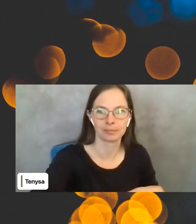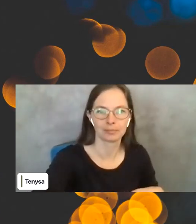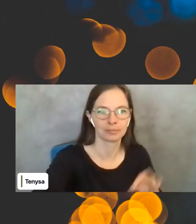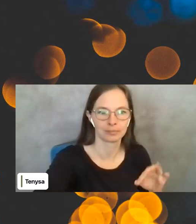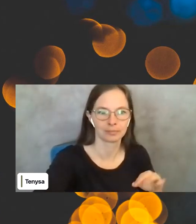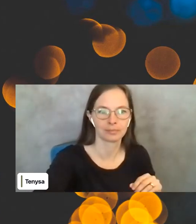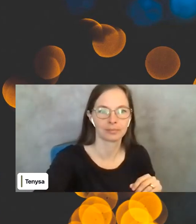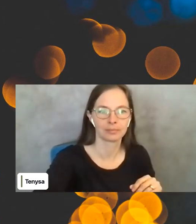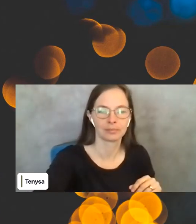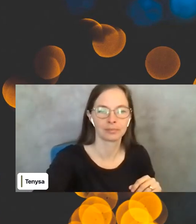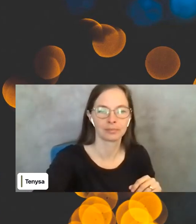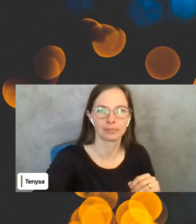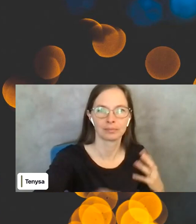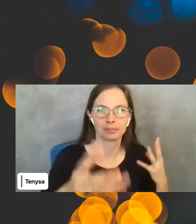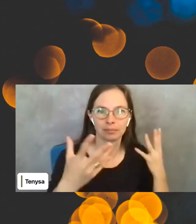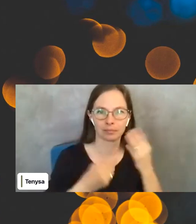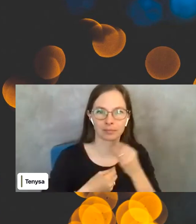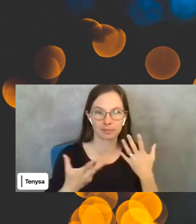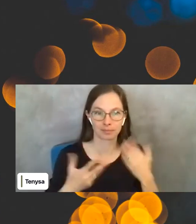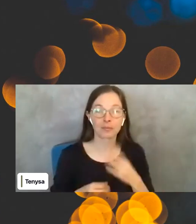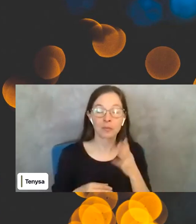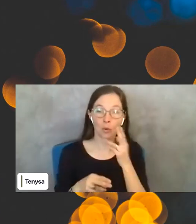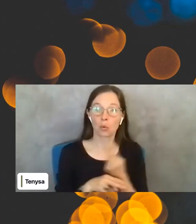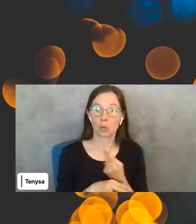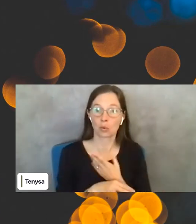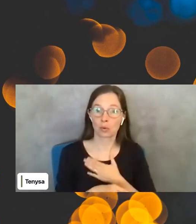Amazing, incredible. I'm gonna use my little